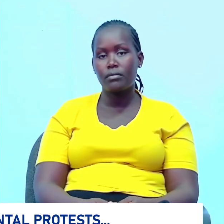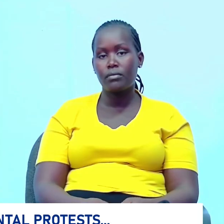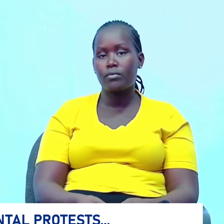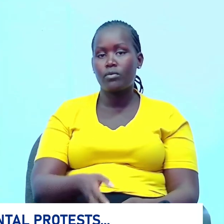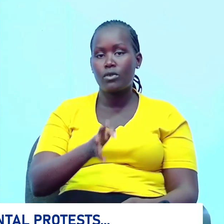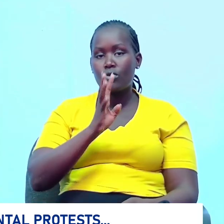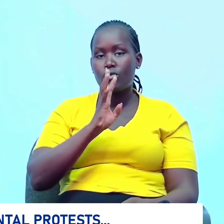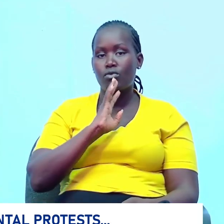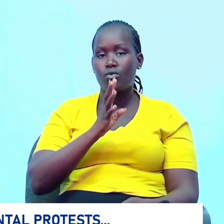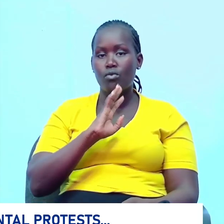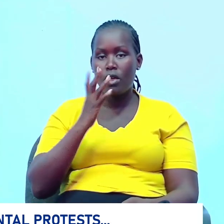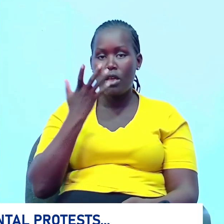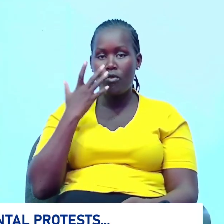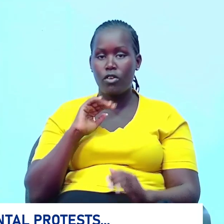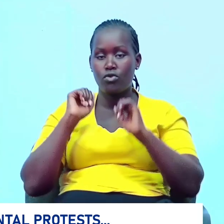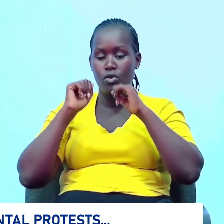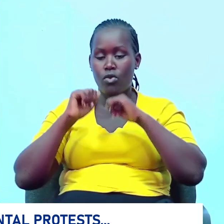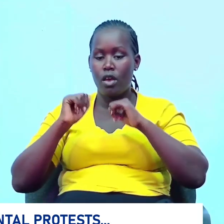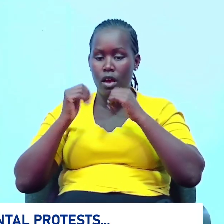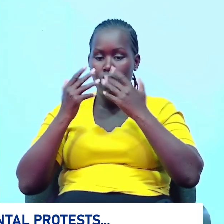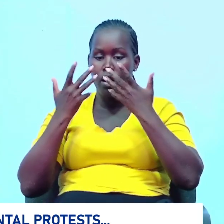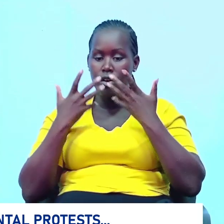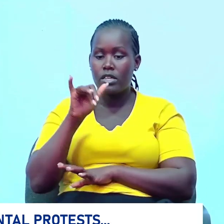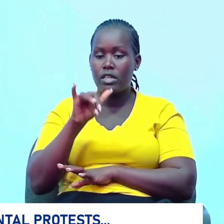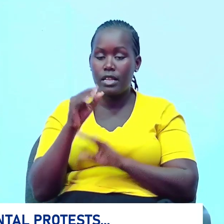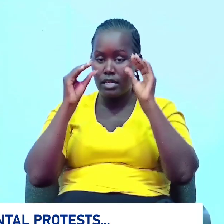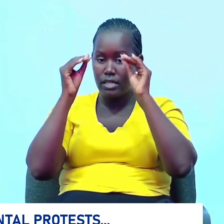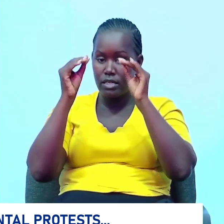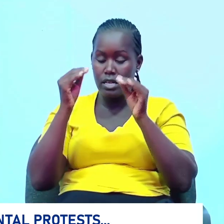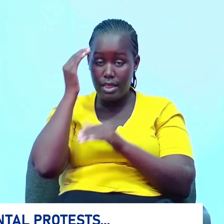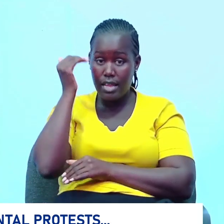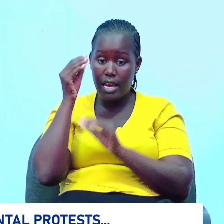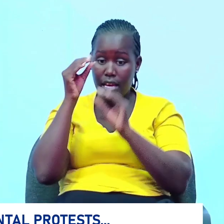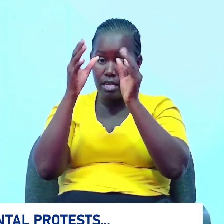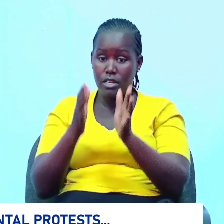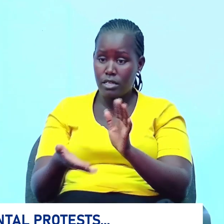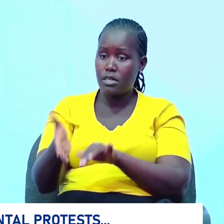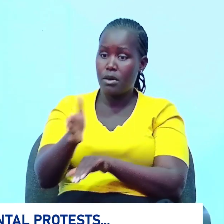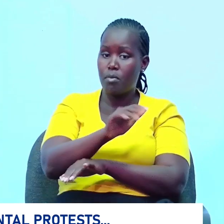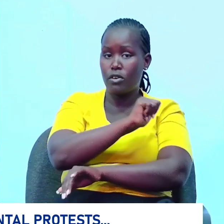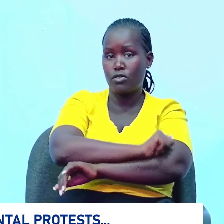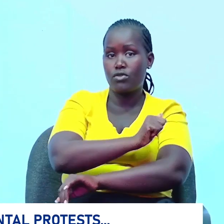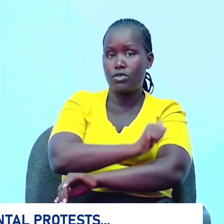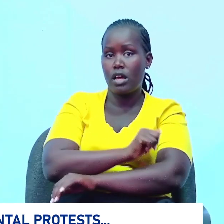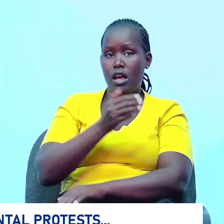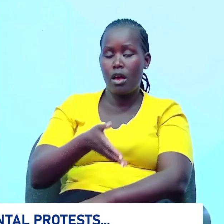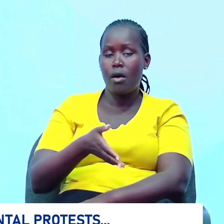Tumeongea, tumeelewana kwamba mwalimu mkuu hatarudi hapa shule yetu ya Meswo